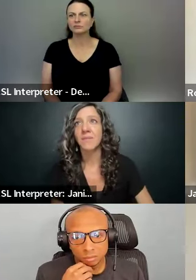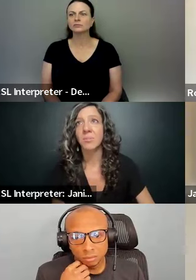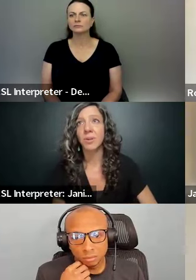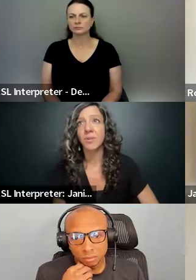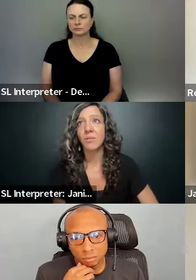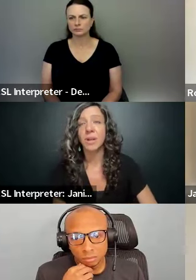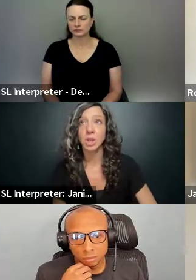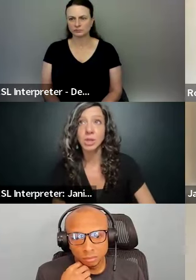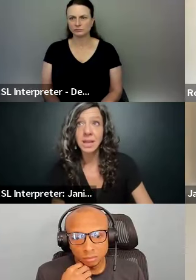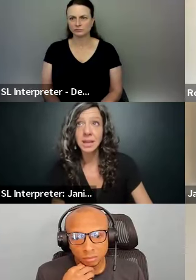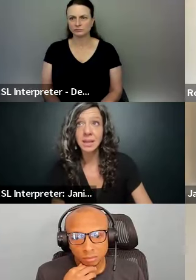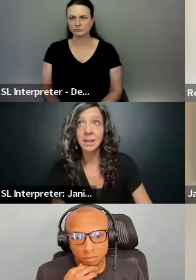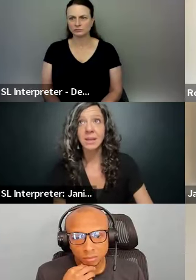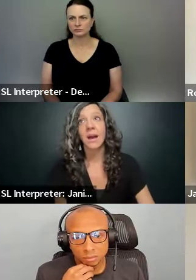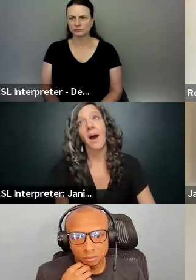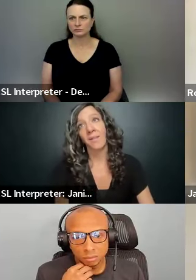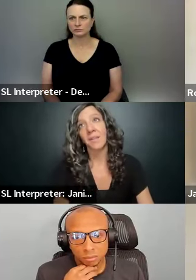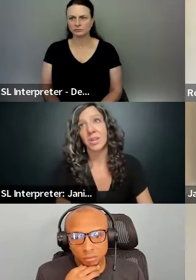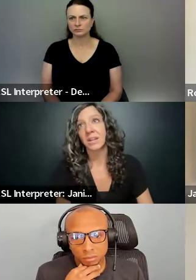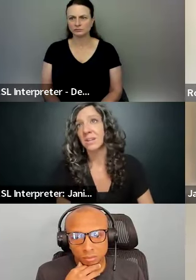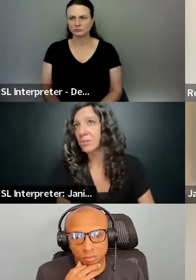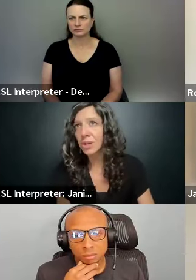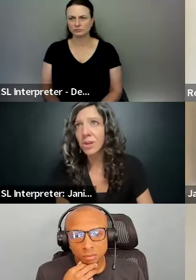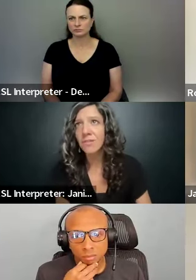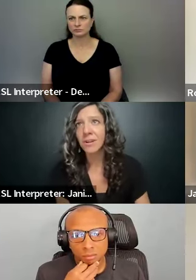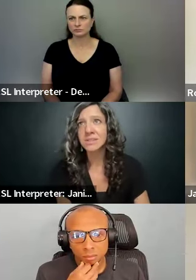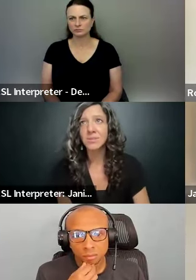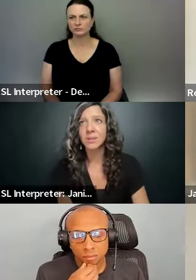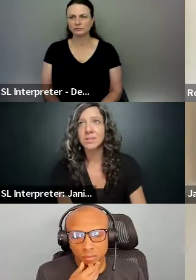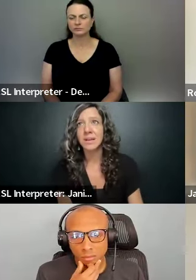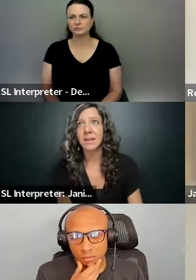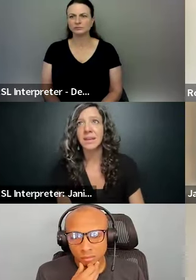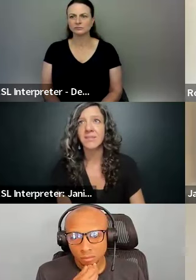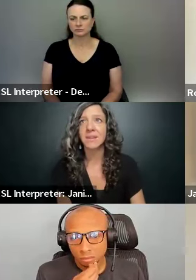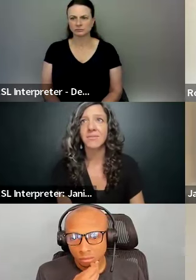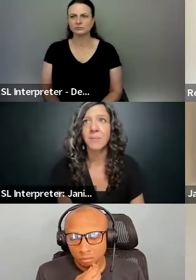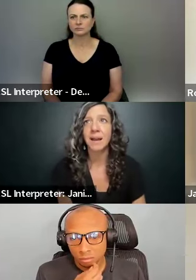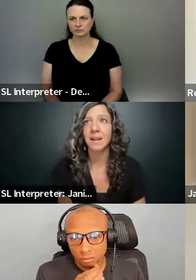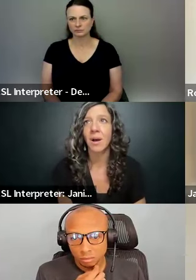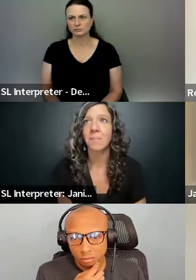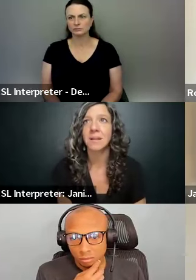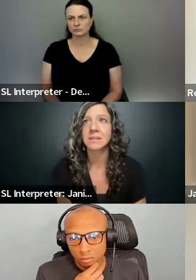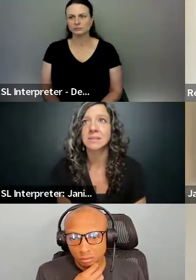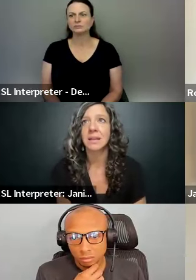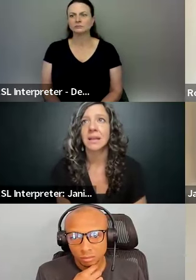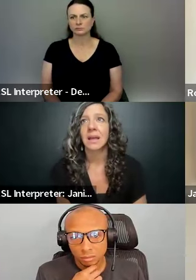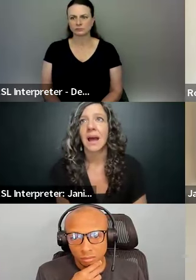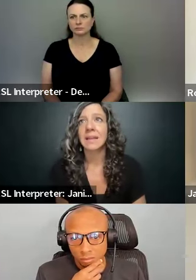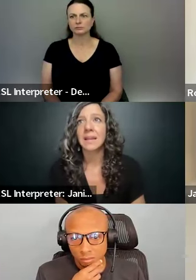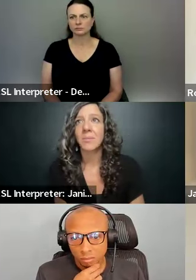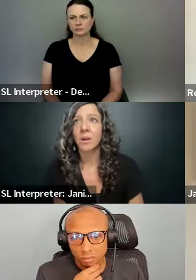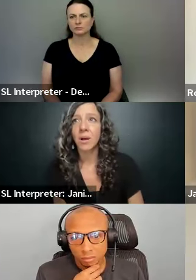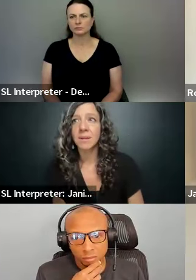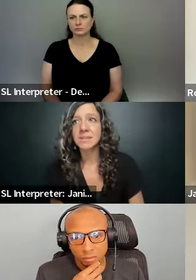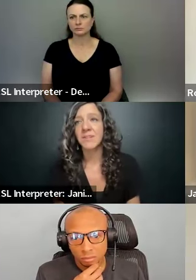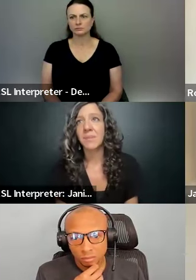We also have a preview of what it looks like on the agenda. So look it over and see what it looks like and give any feedback and comments. I